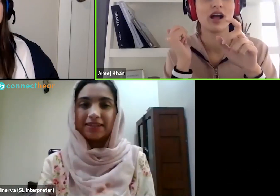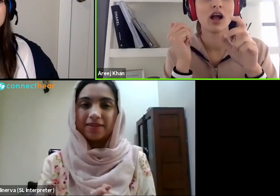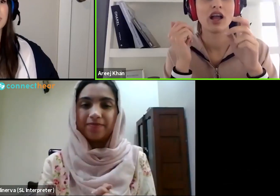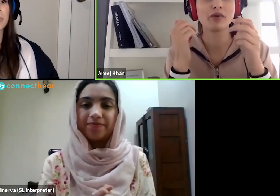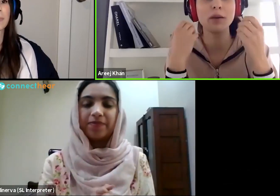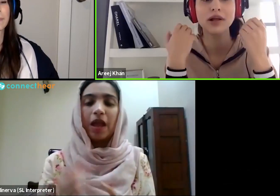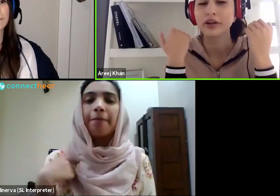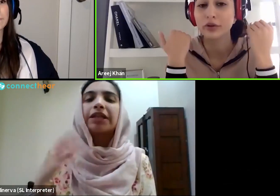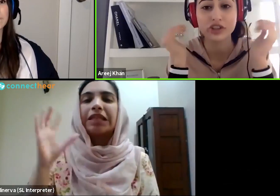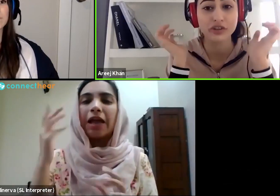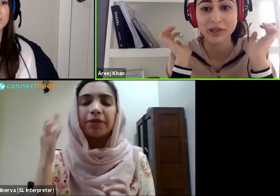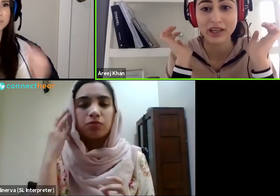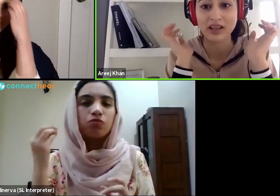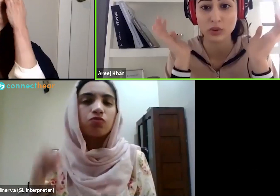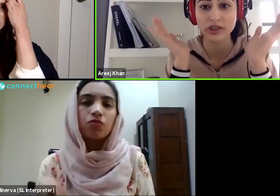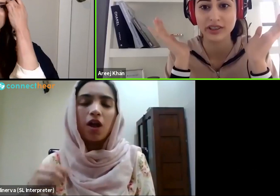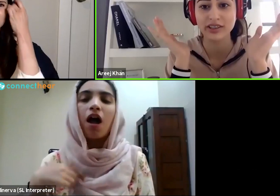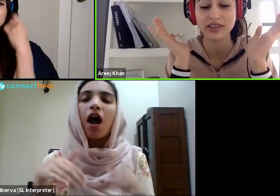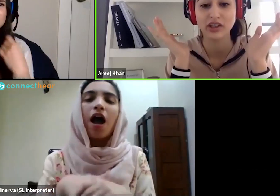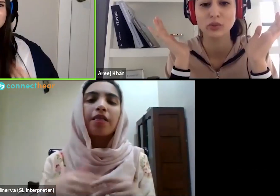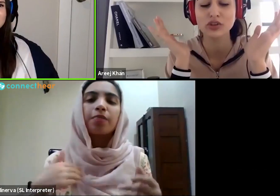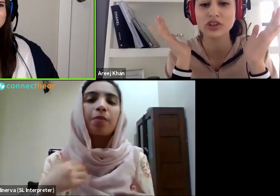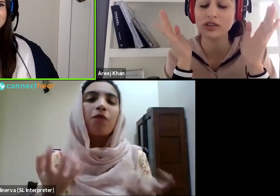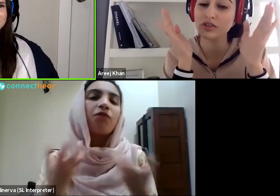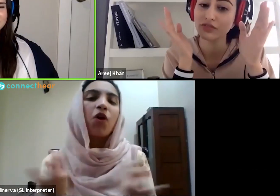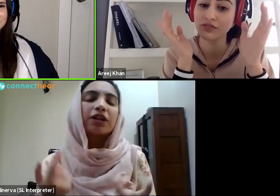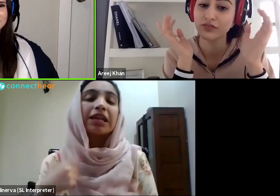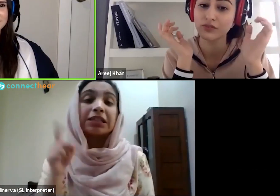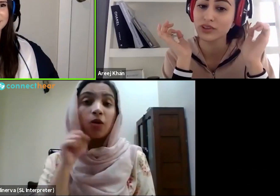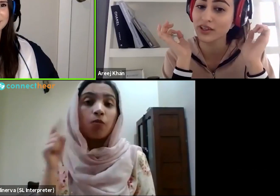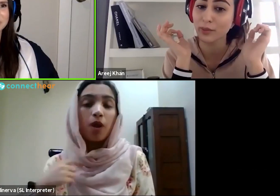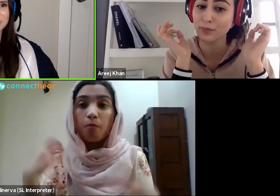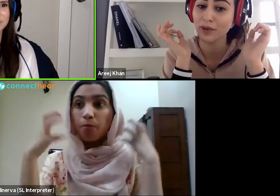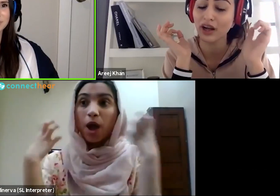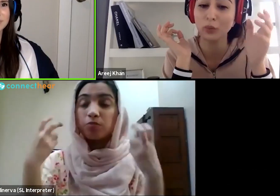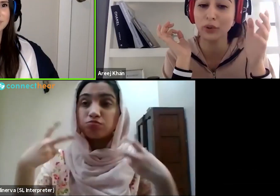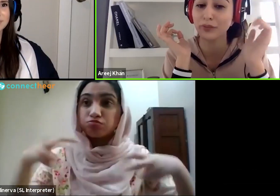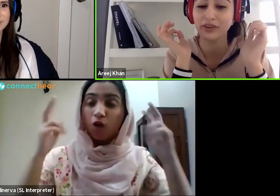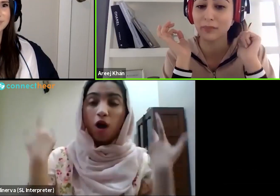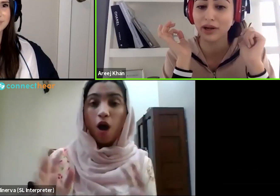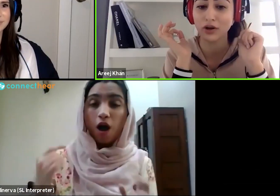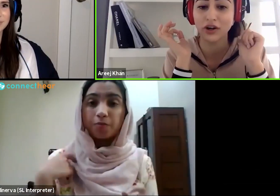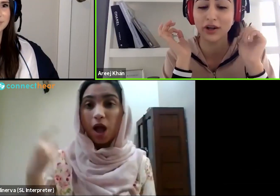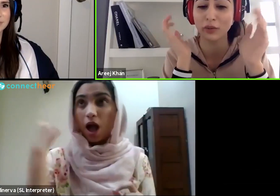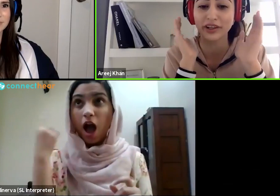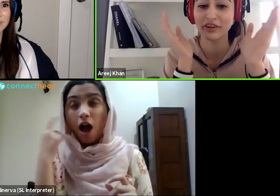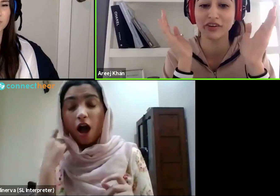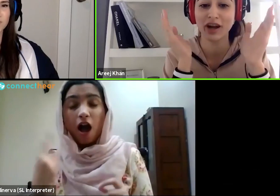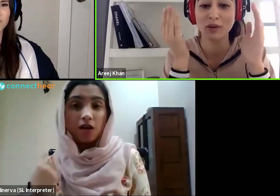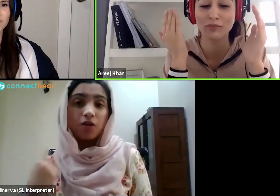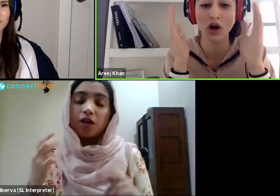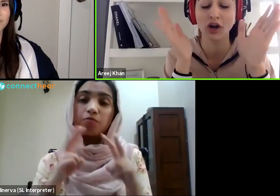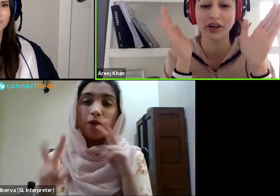is if you unplug and you're extremely exhausted, you would just start to fall asleep. Like, I don't want to put that back on. I don't want to